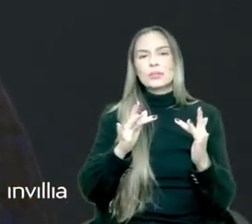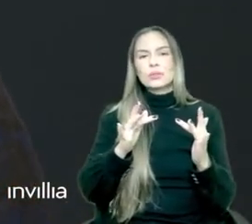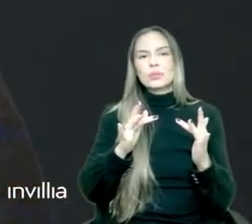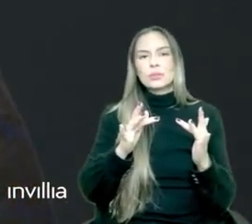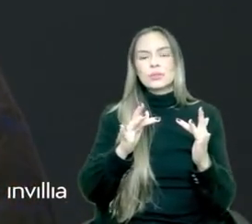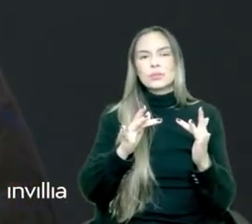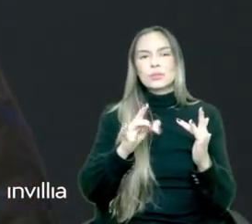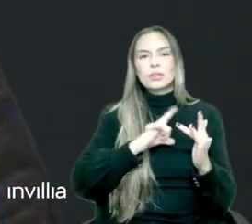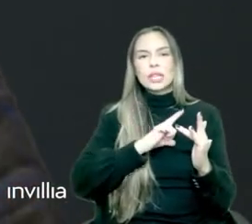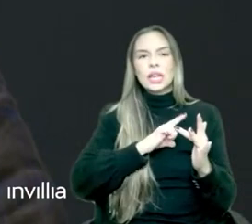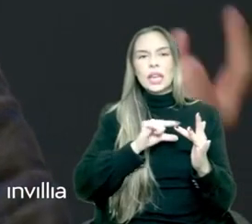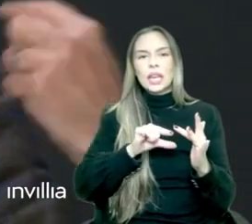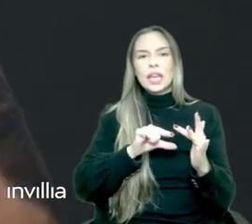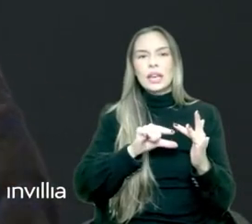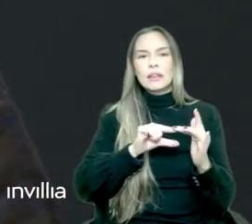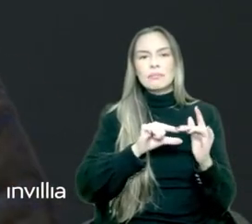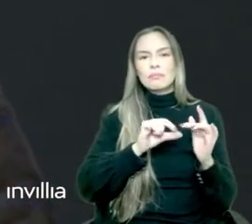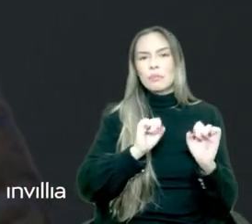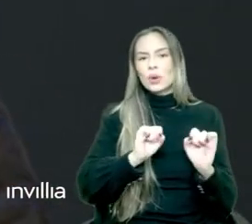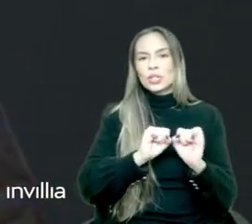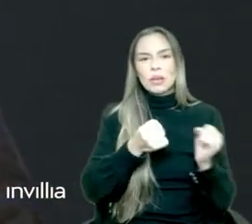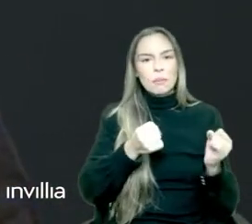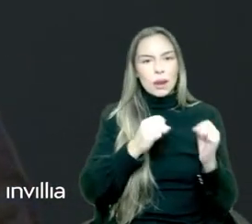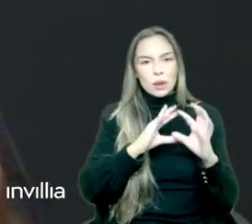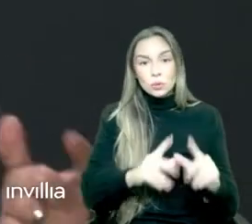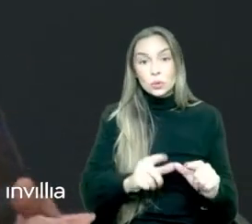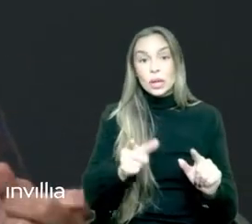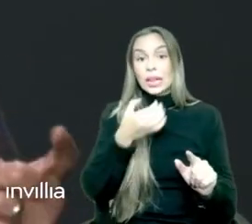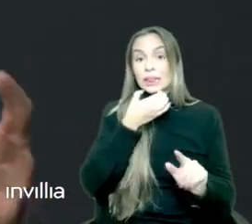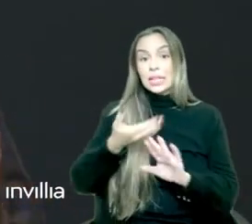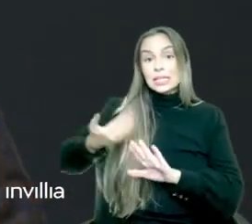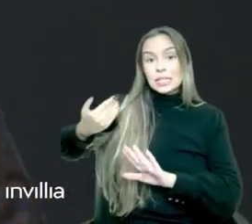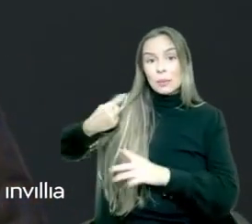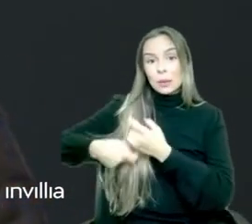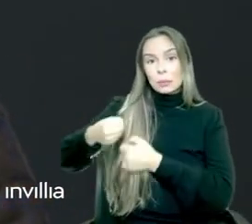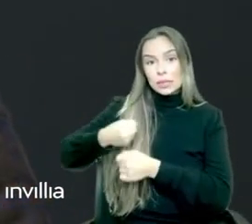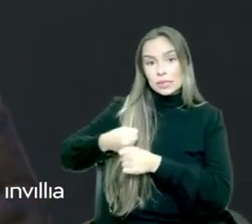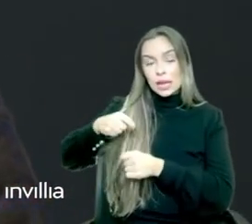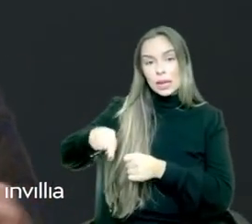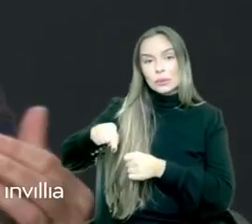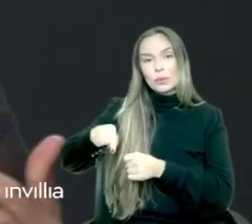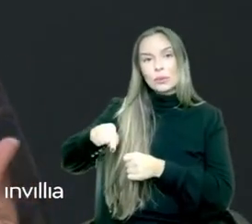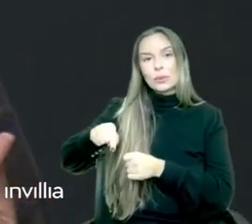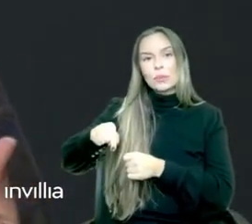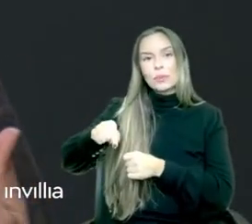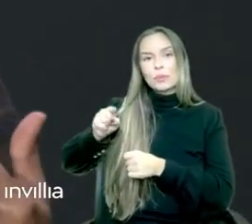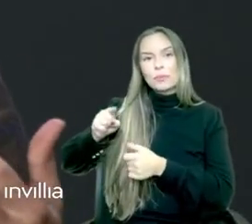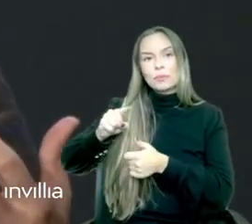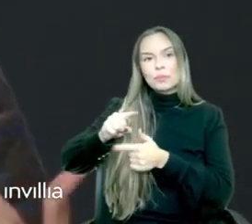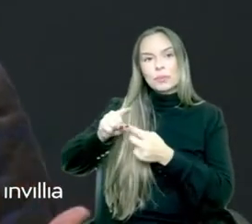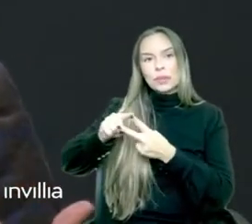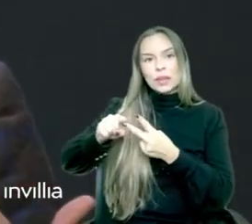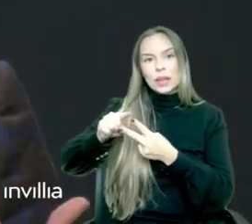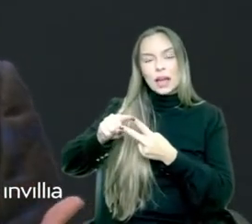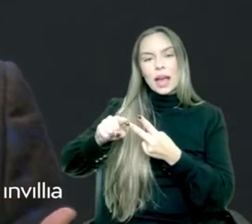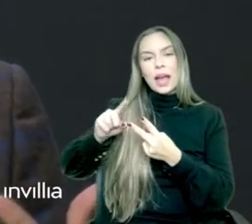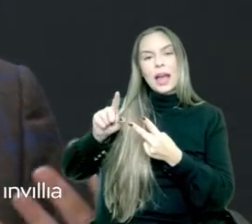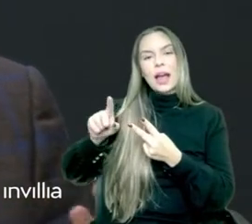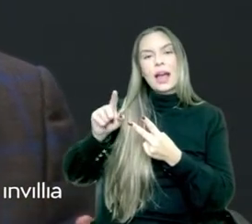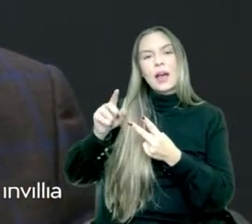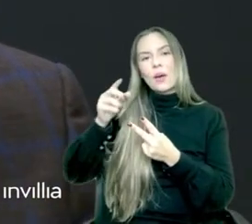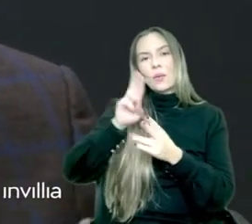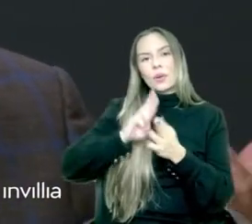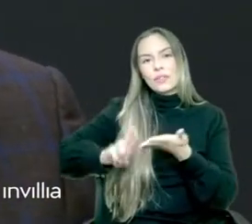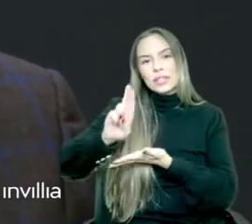down. In December of last year, Carnegie Mellon and Princeton University collaborated on a new architecture